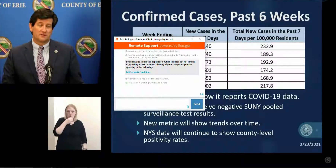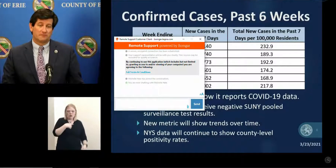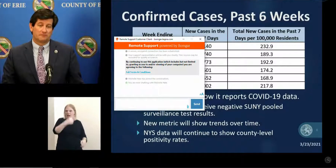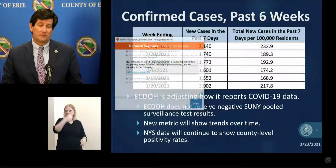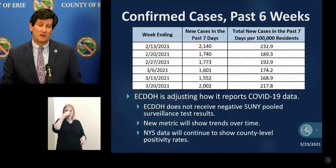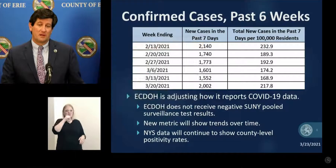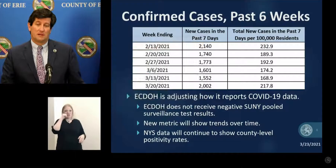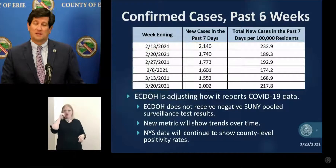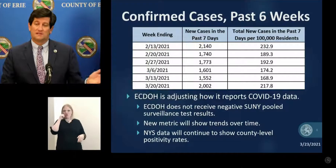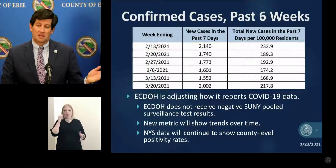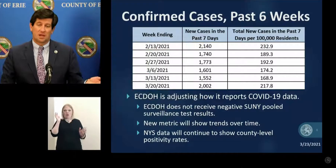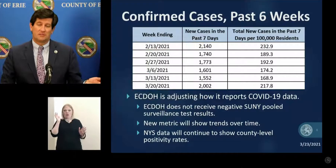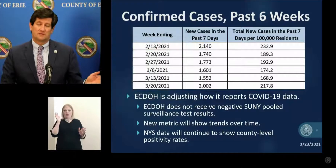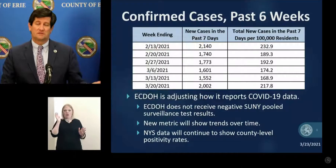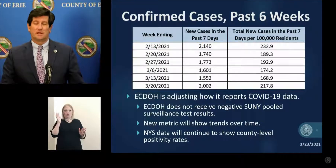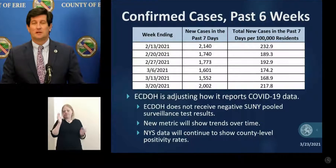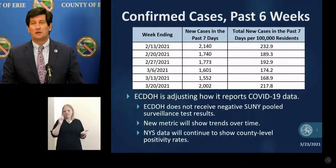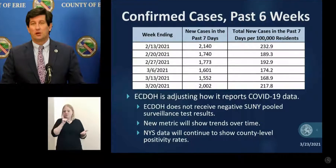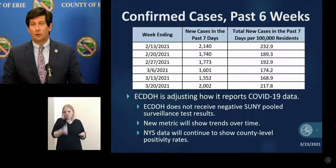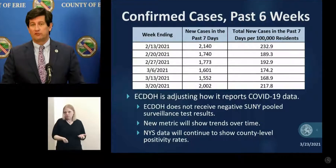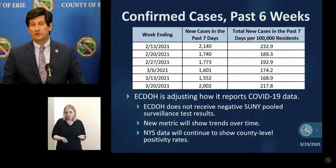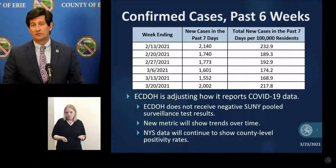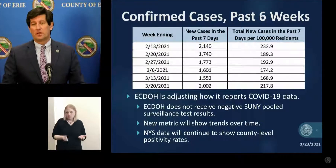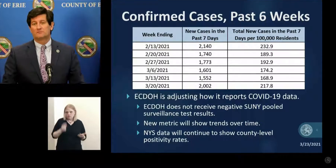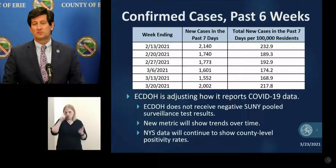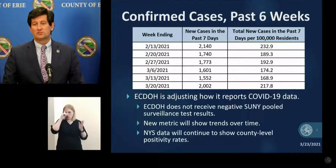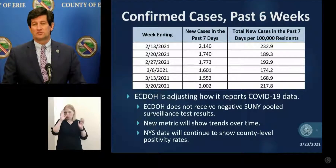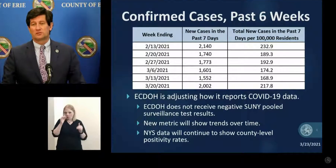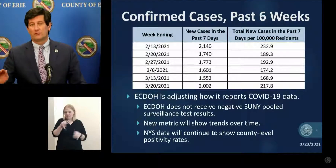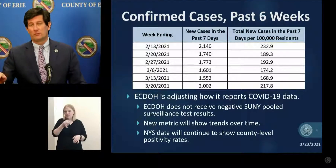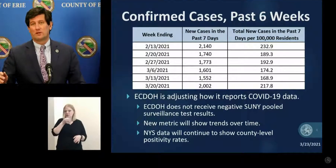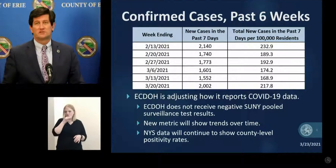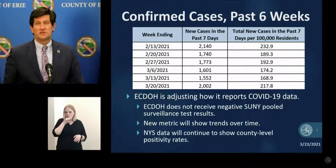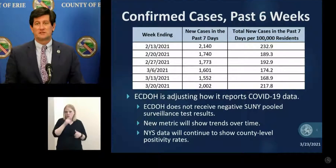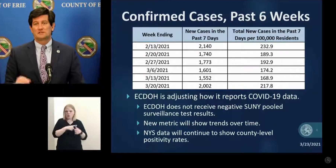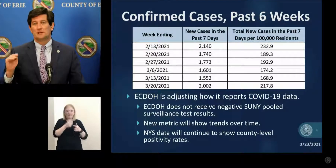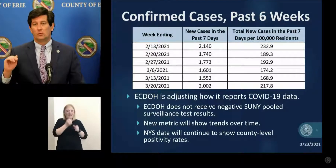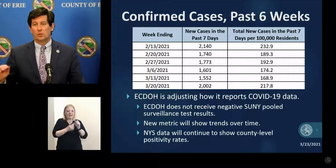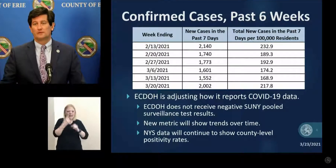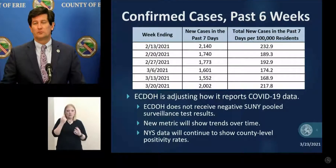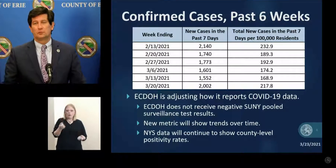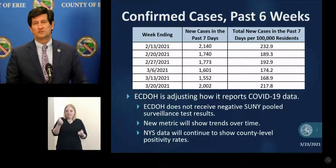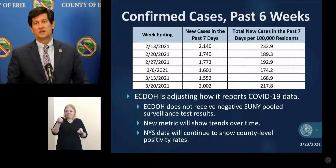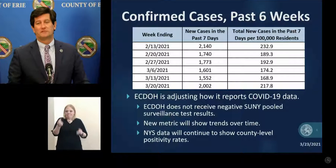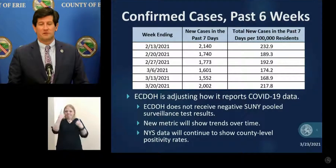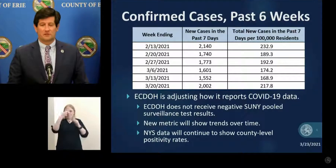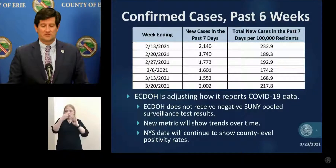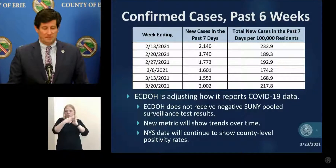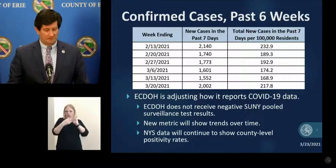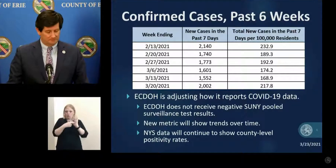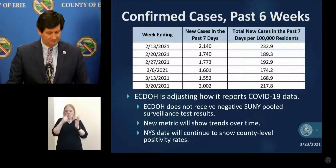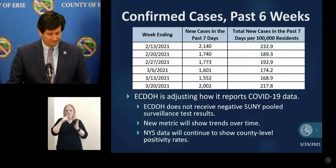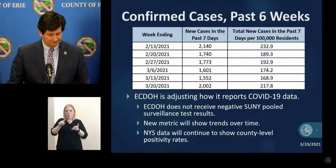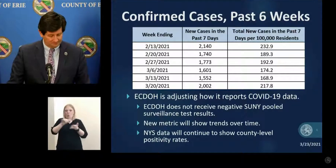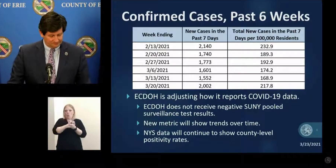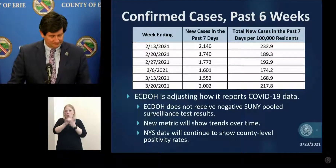yesterday. It didn't come yesterday. Hopefully it'll come soon so everyone understands what the rules are for New York State.